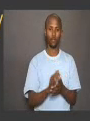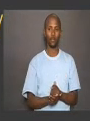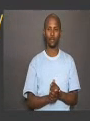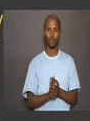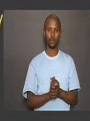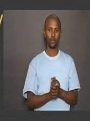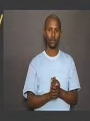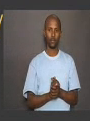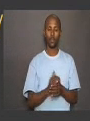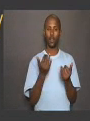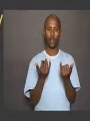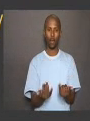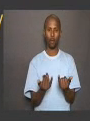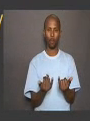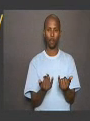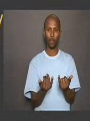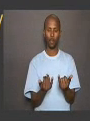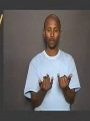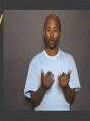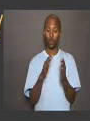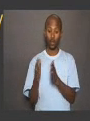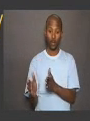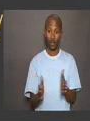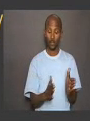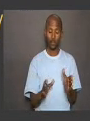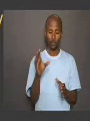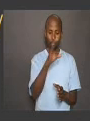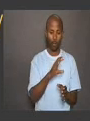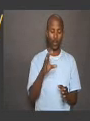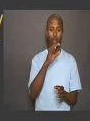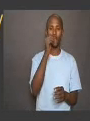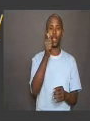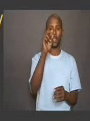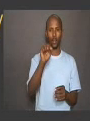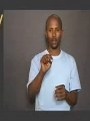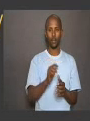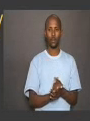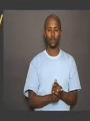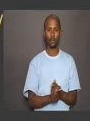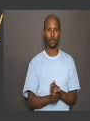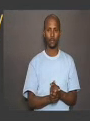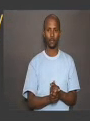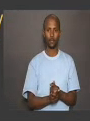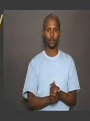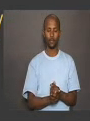5. Now we are ready to find AN.